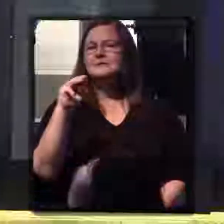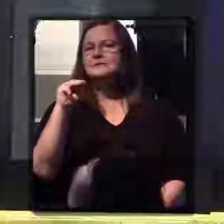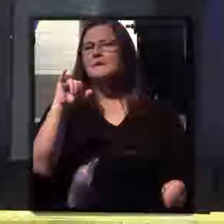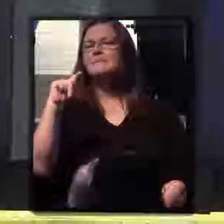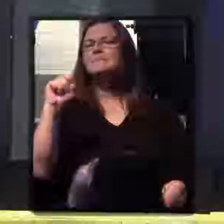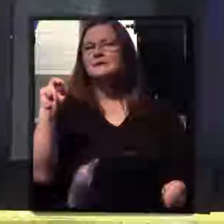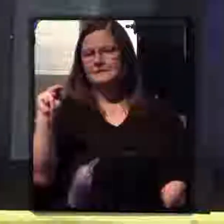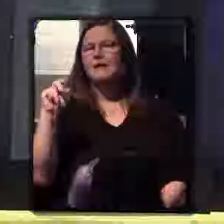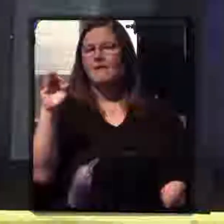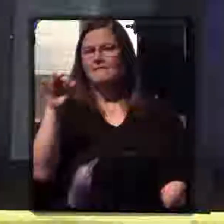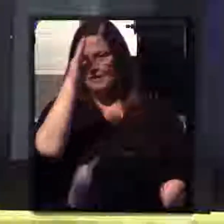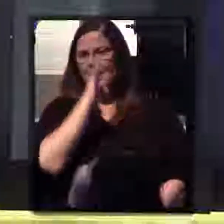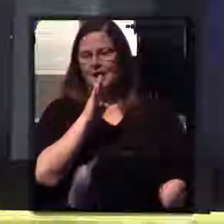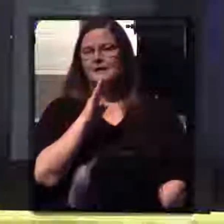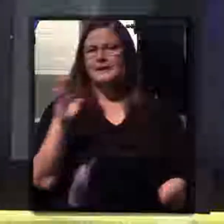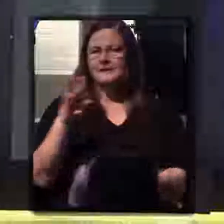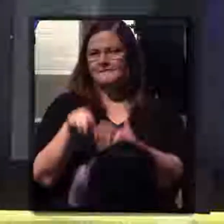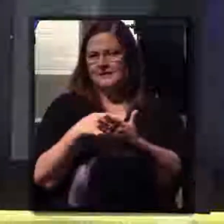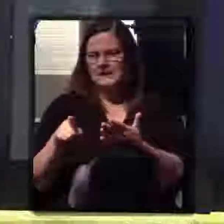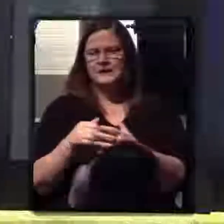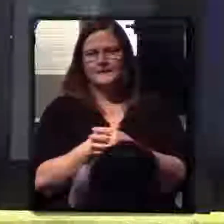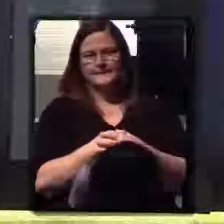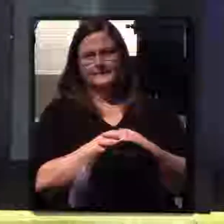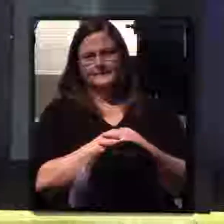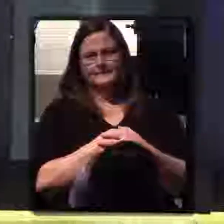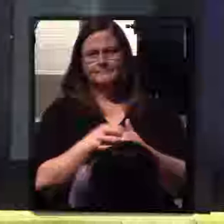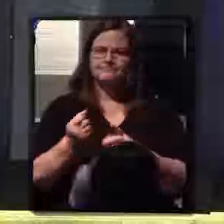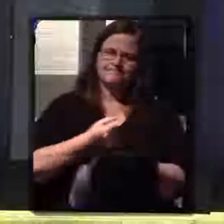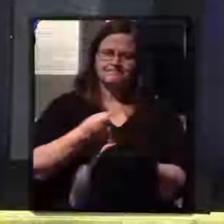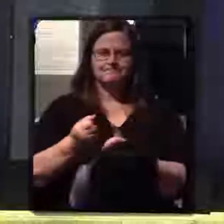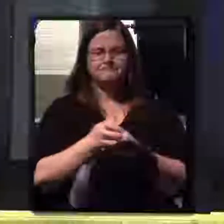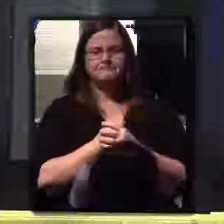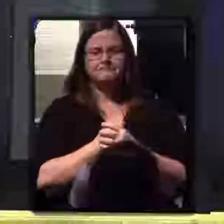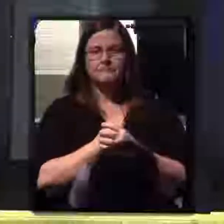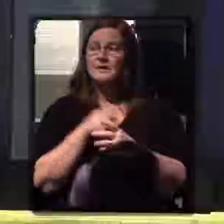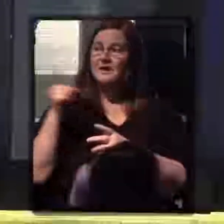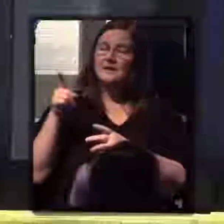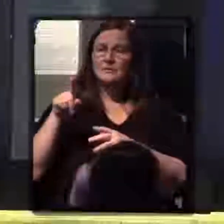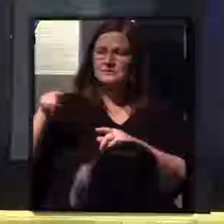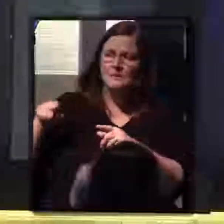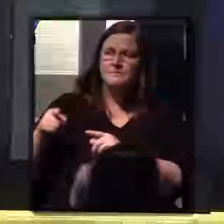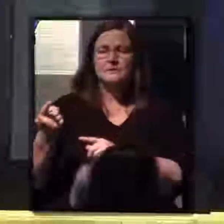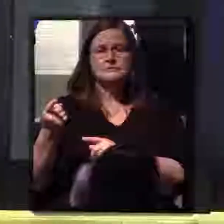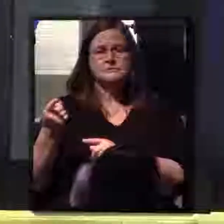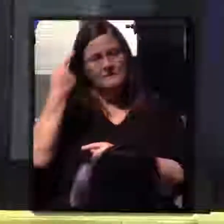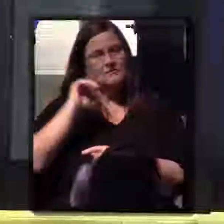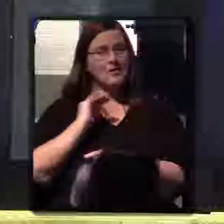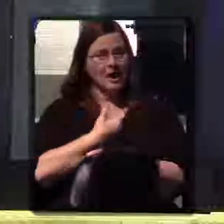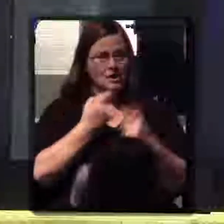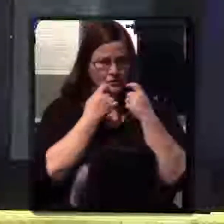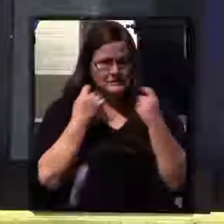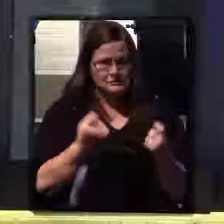says he was smitten of God and afflicted. That was our assumption. And then he goes on in verse 5, but he